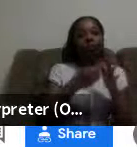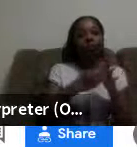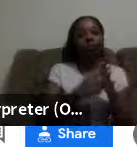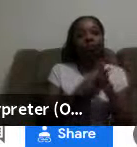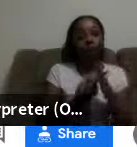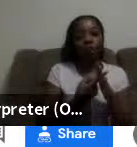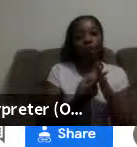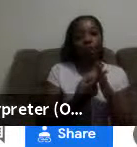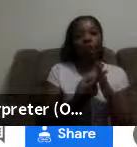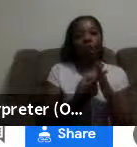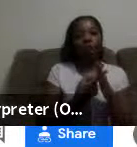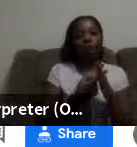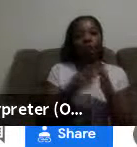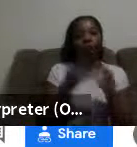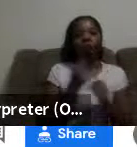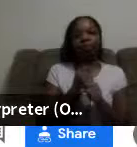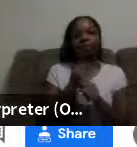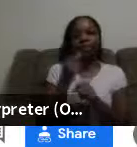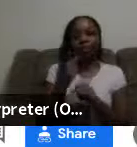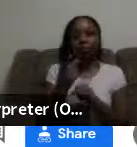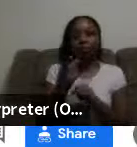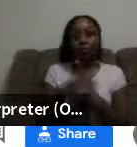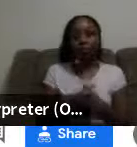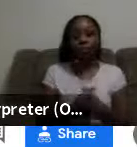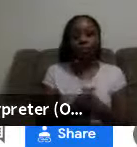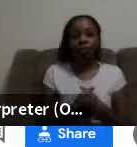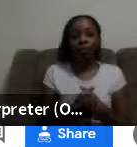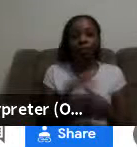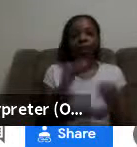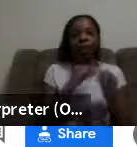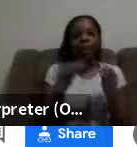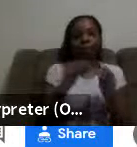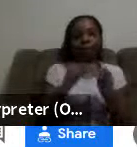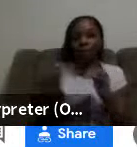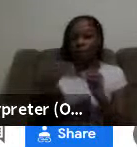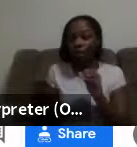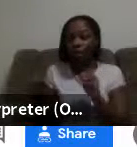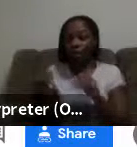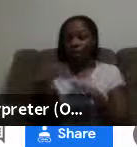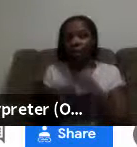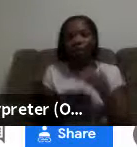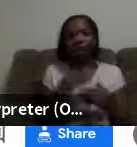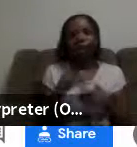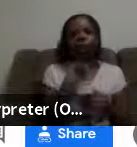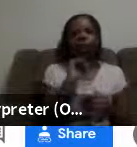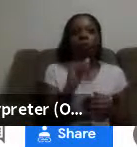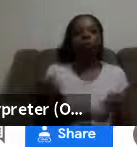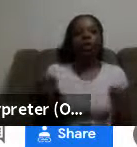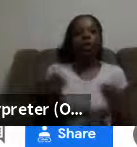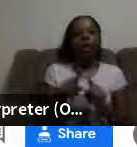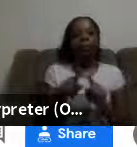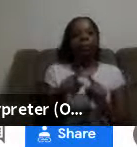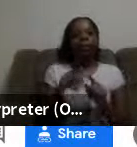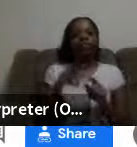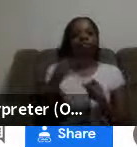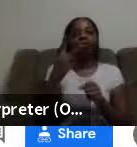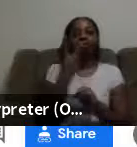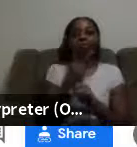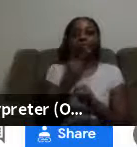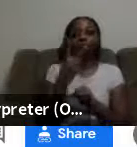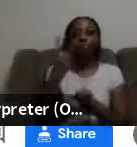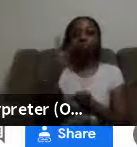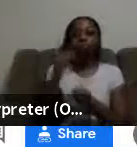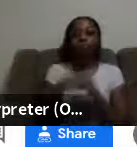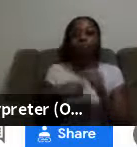budgeting workshop. But the actual allocations process won't take effect until 2 years from now, because at the end of next year is